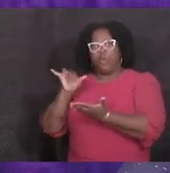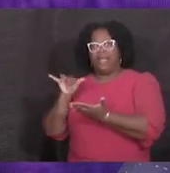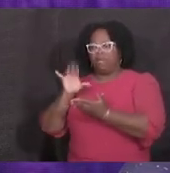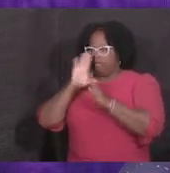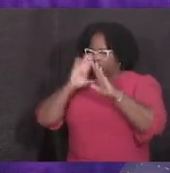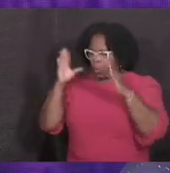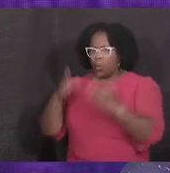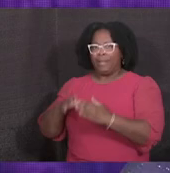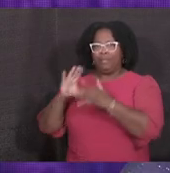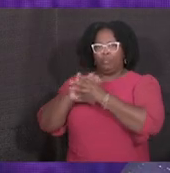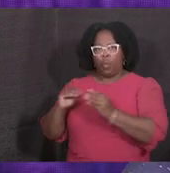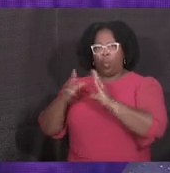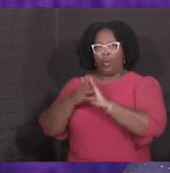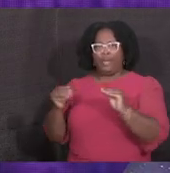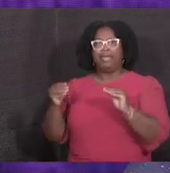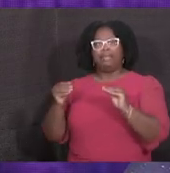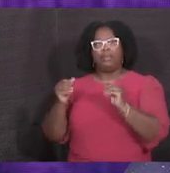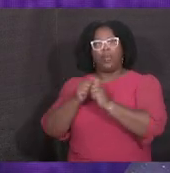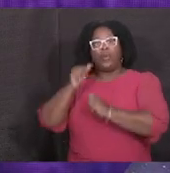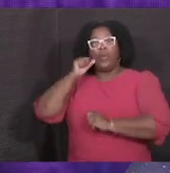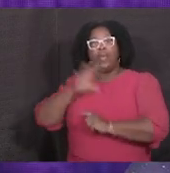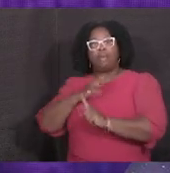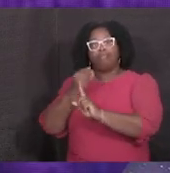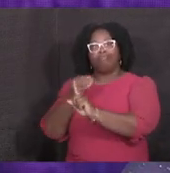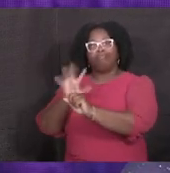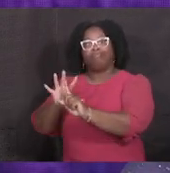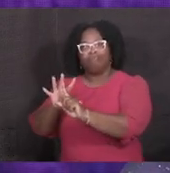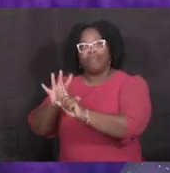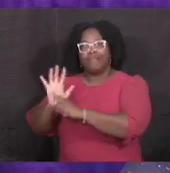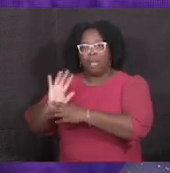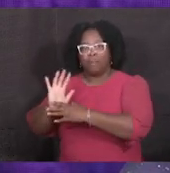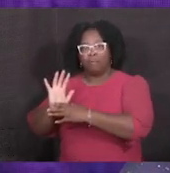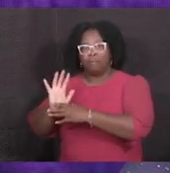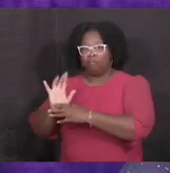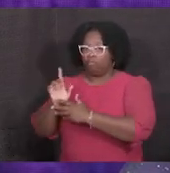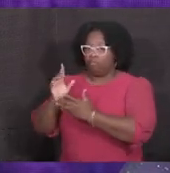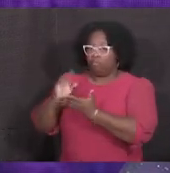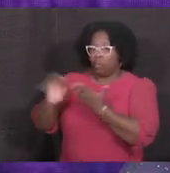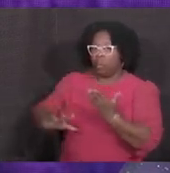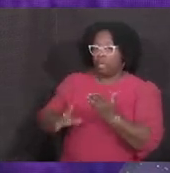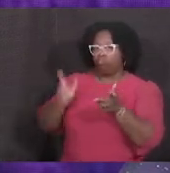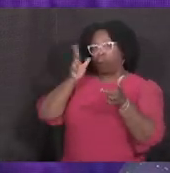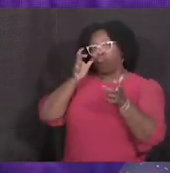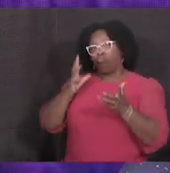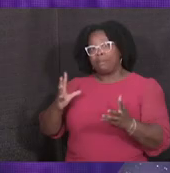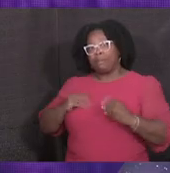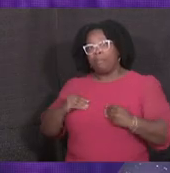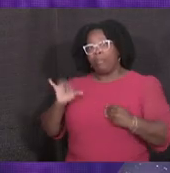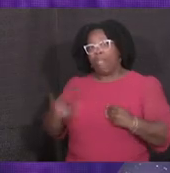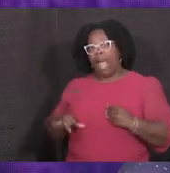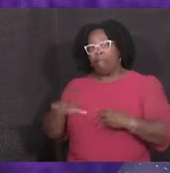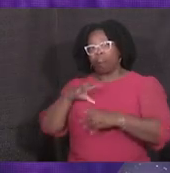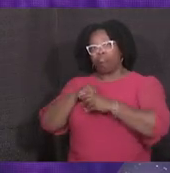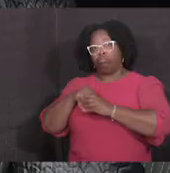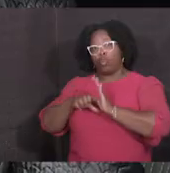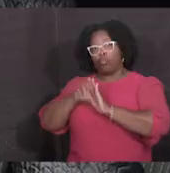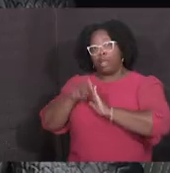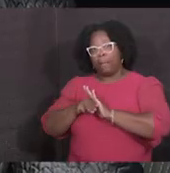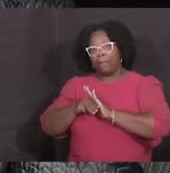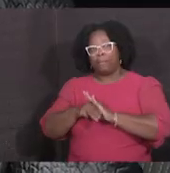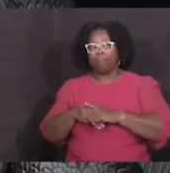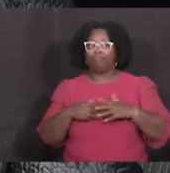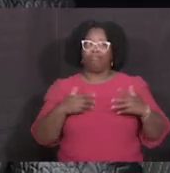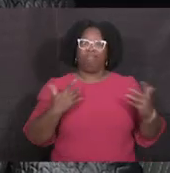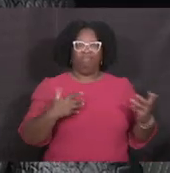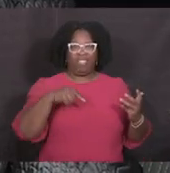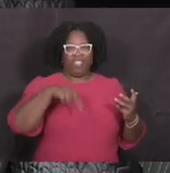right? Women-centric films. Are your students receptive to that as part of the classroom? Is that is part of your curriculum? Well, this semester,